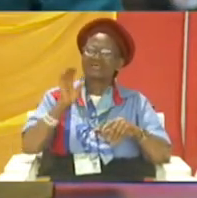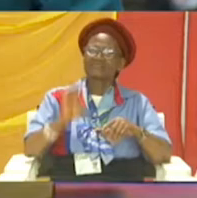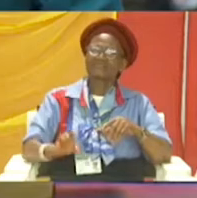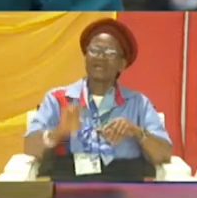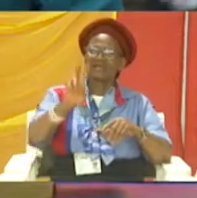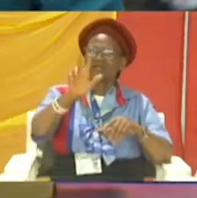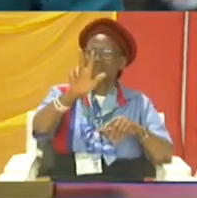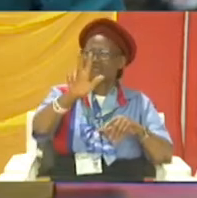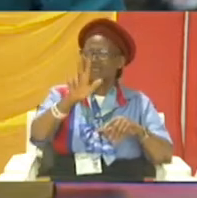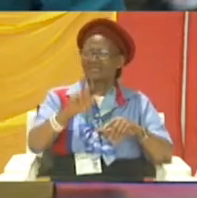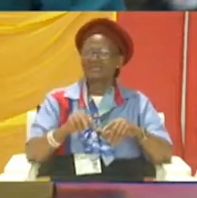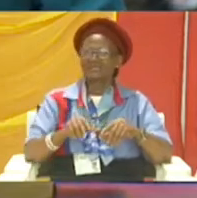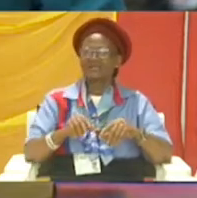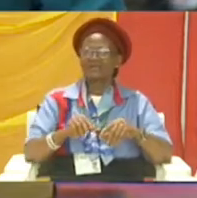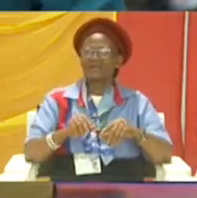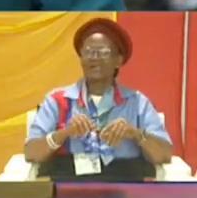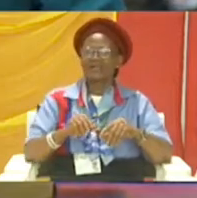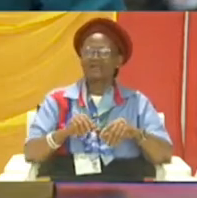3.